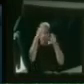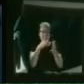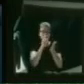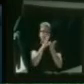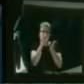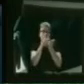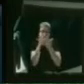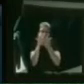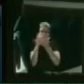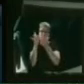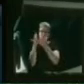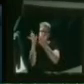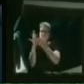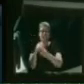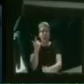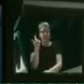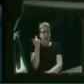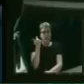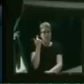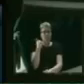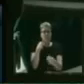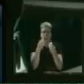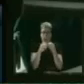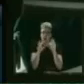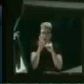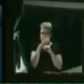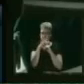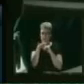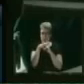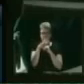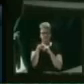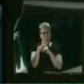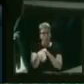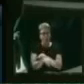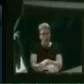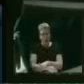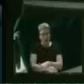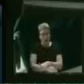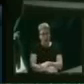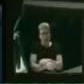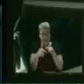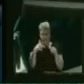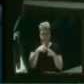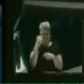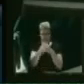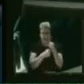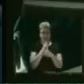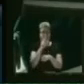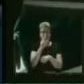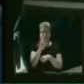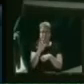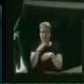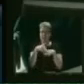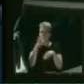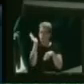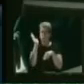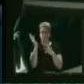this year. And last year, I think we lost 44 to non-renewals. And then this year, 35 or